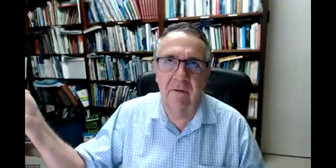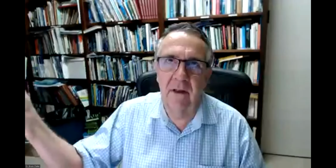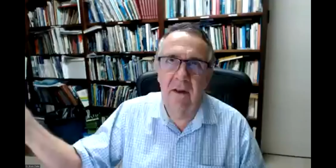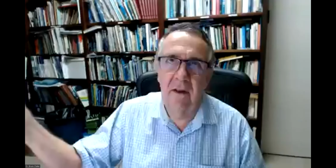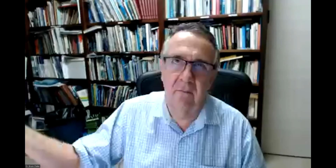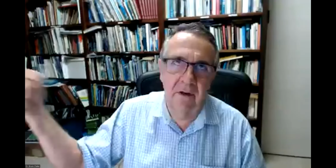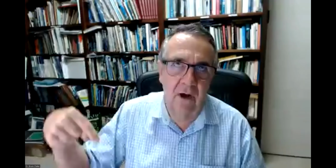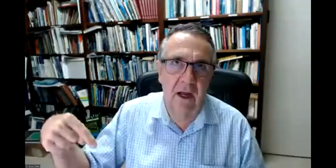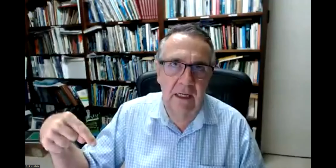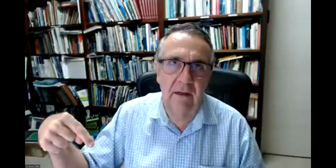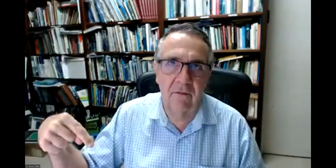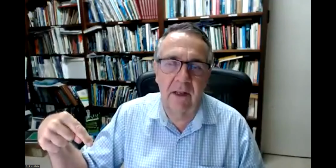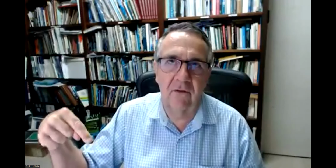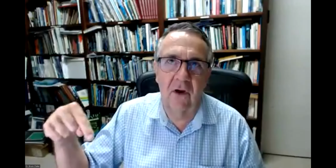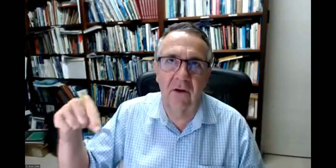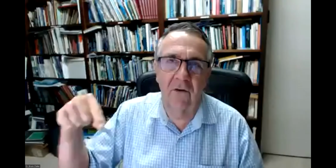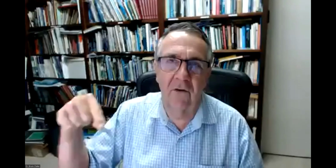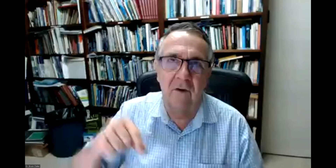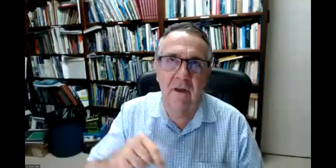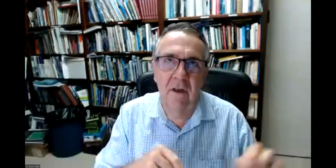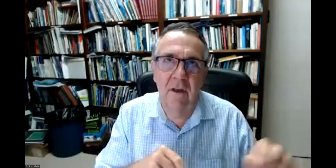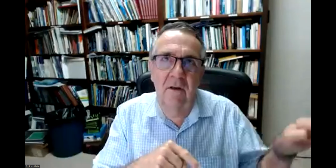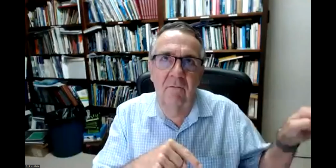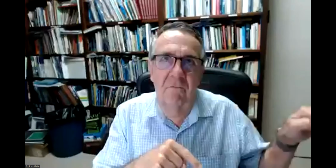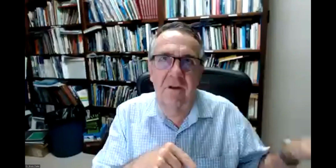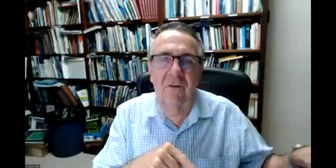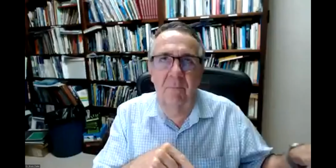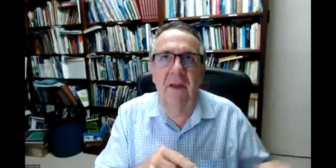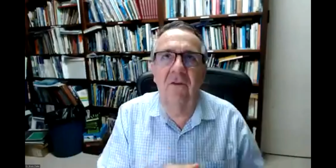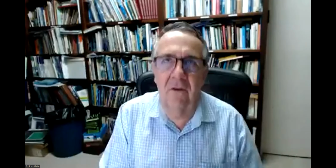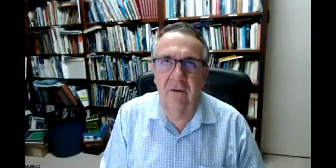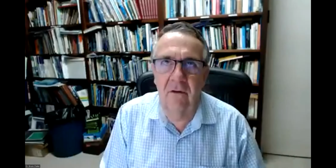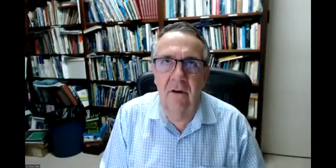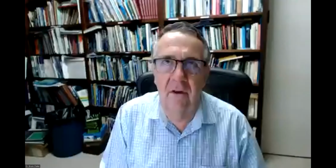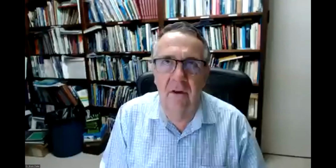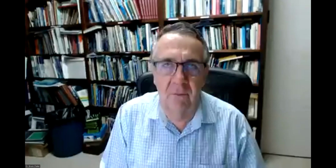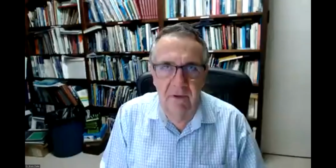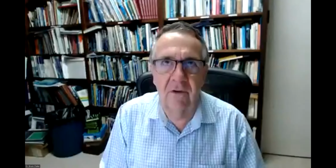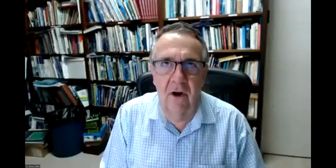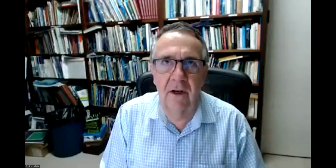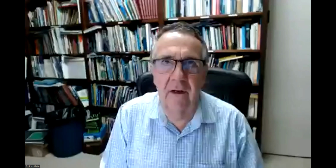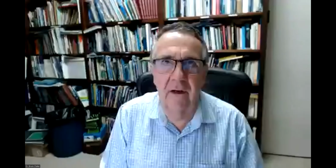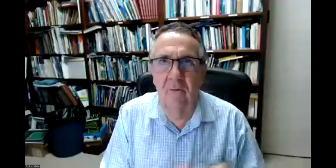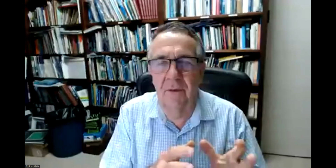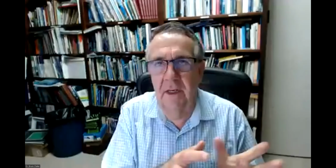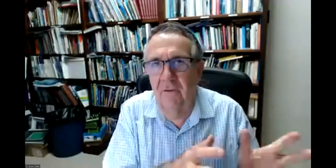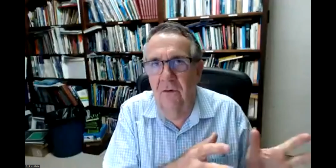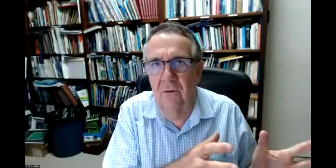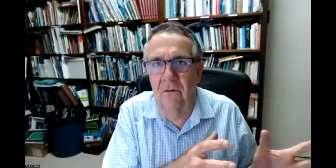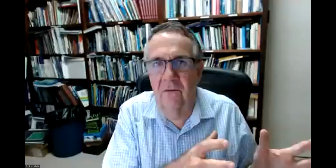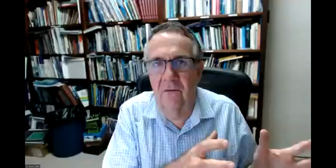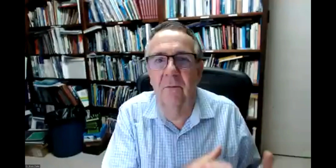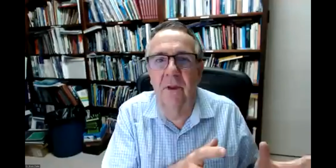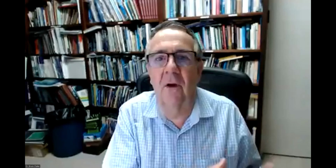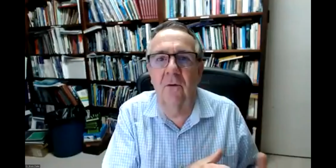idea of having someone dial in from outside to actually fix the patient is misguided. What they need